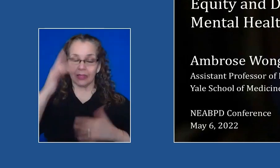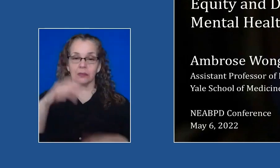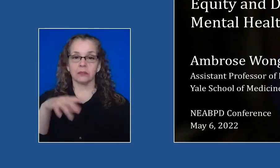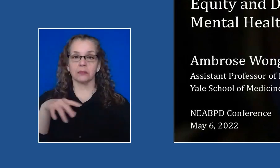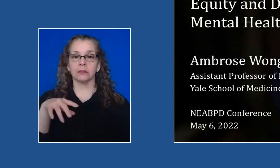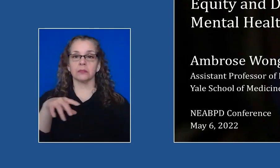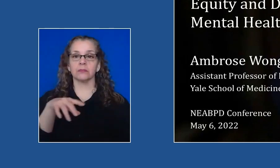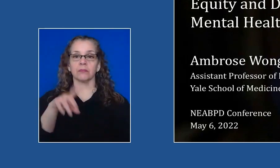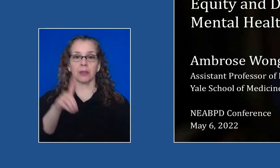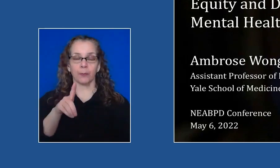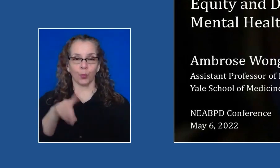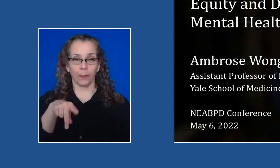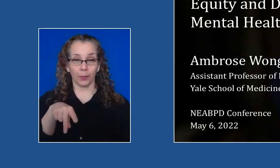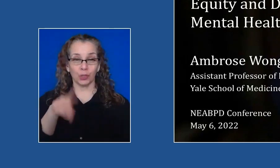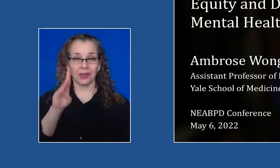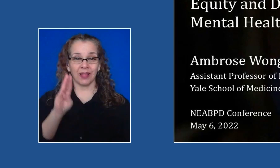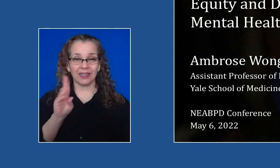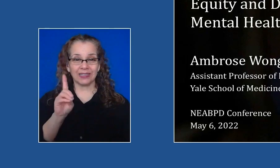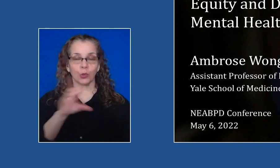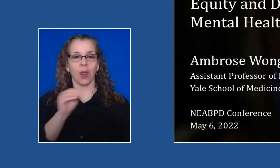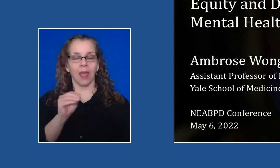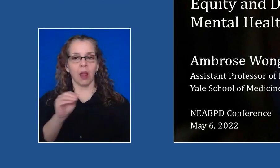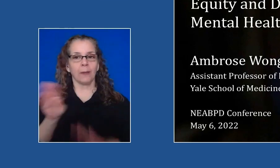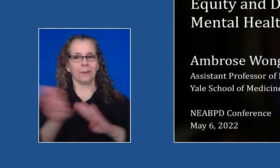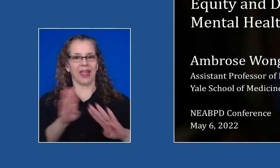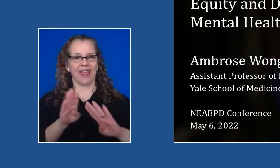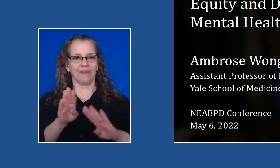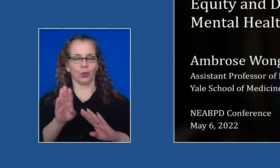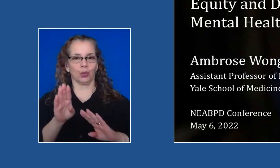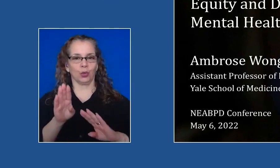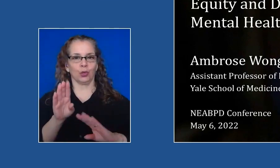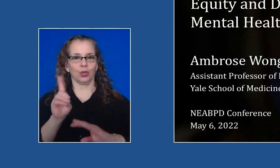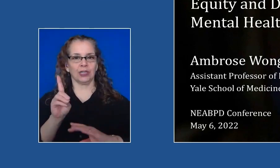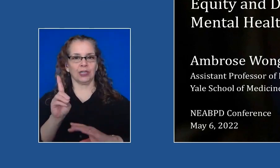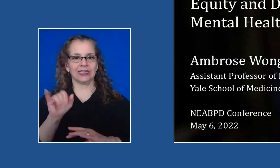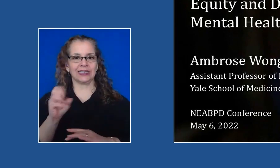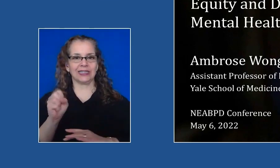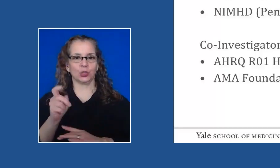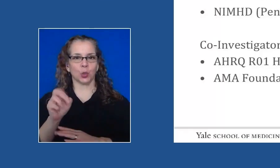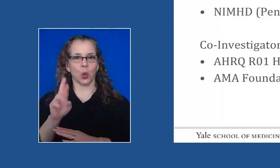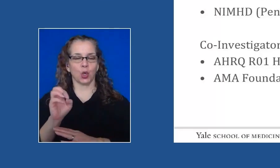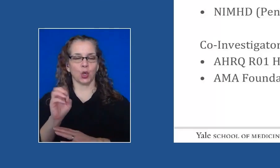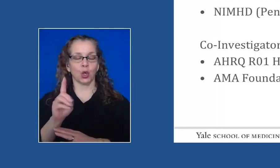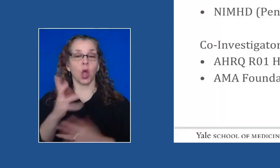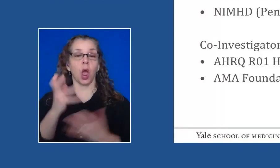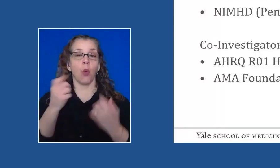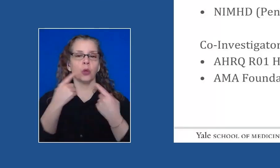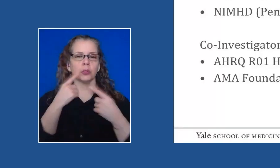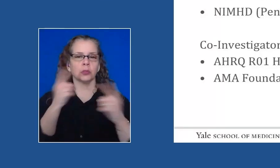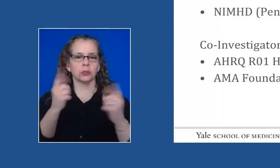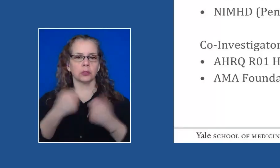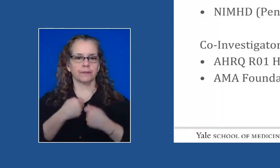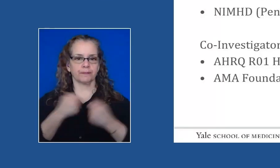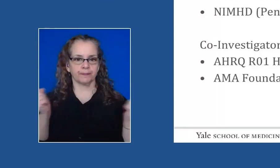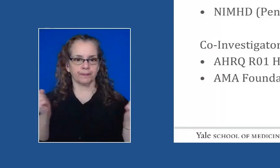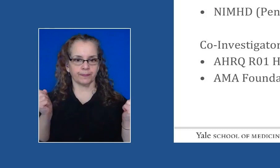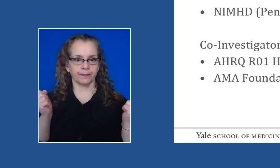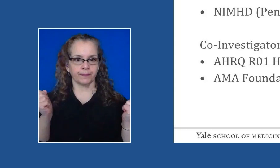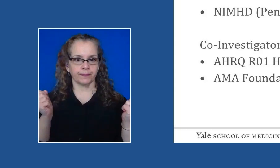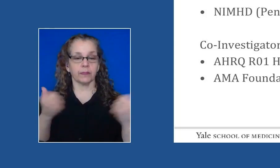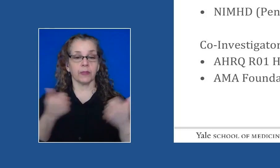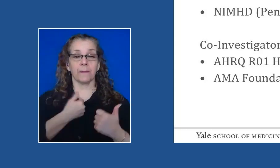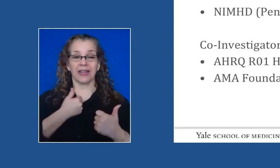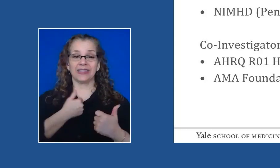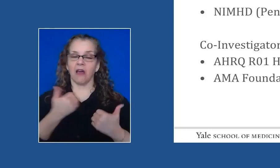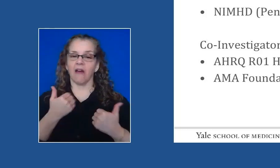disorders. Just first, I wanted to acknowledge some disclosures. I do have ongoing research funding